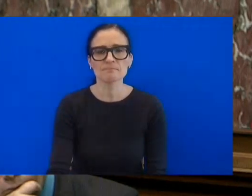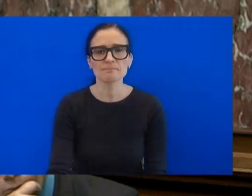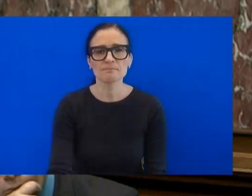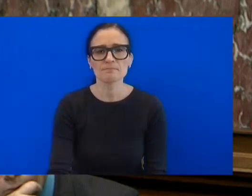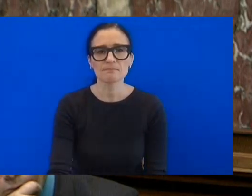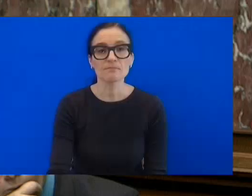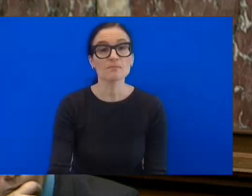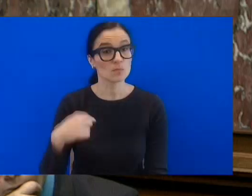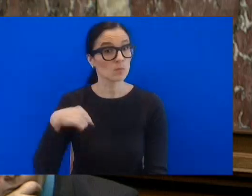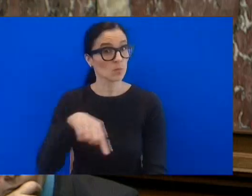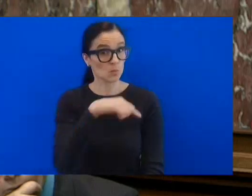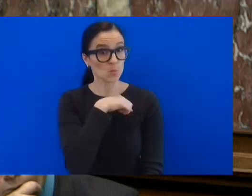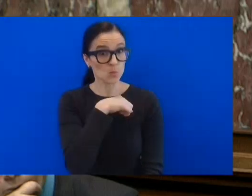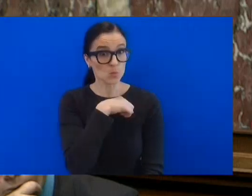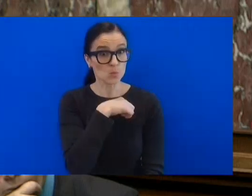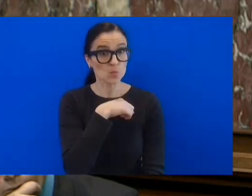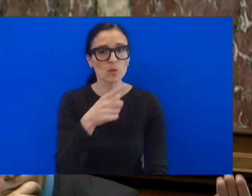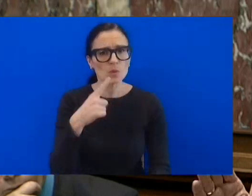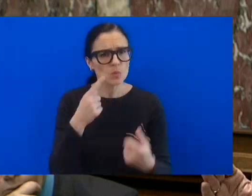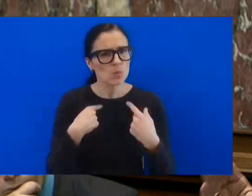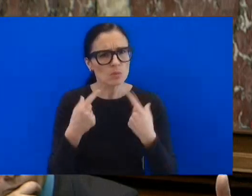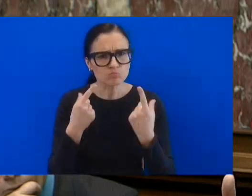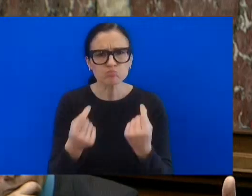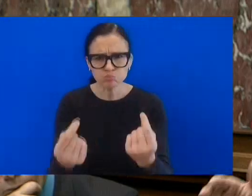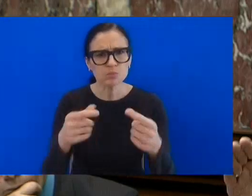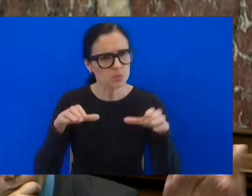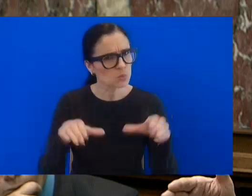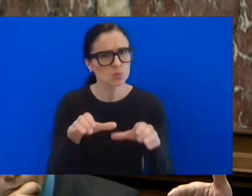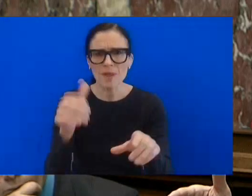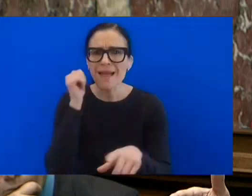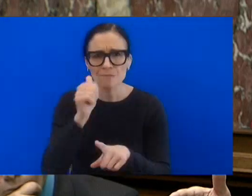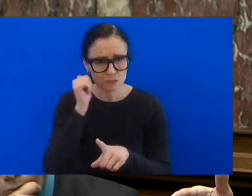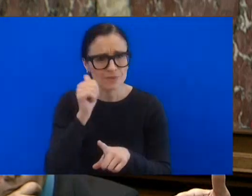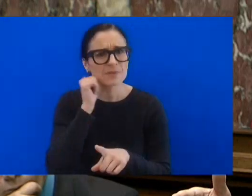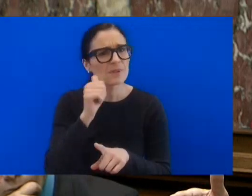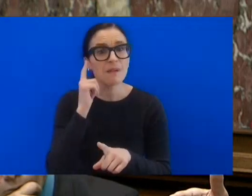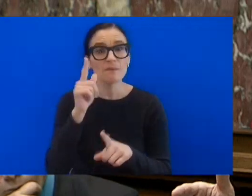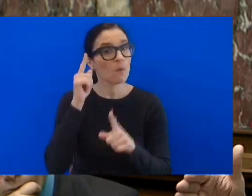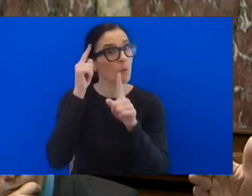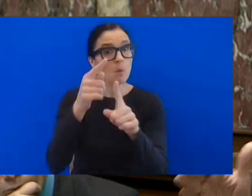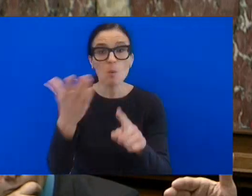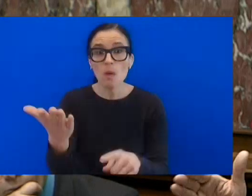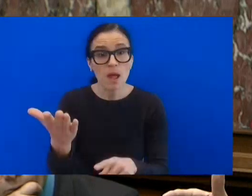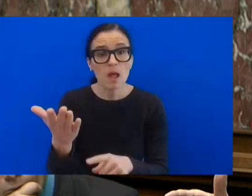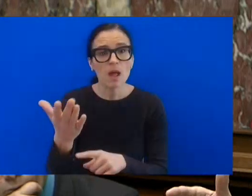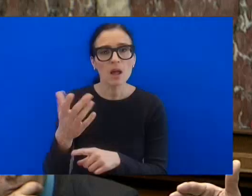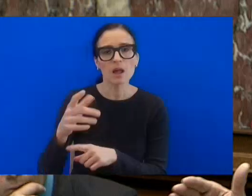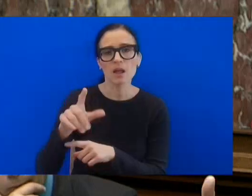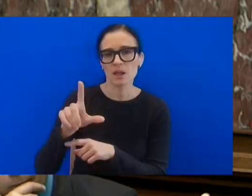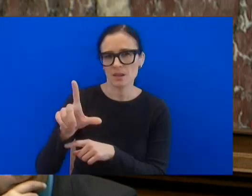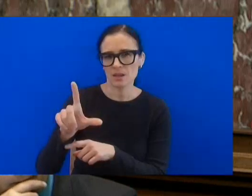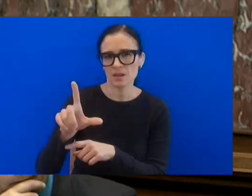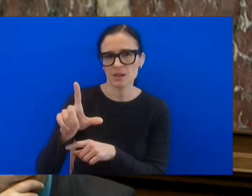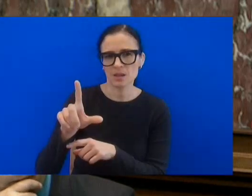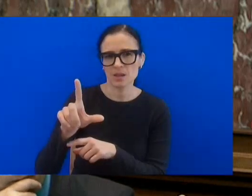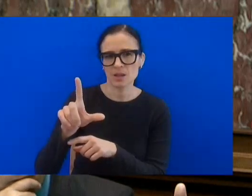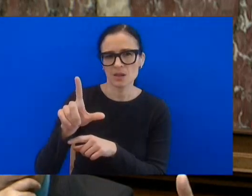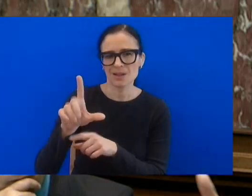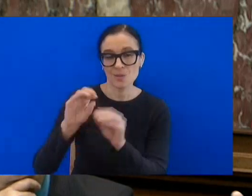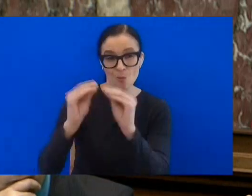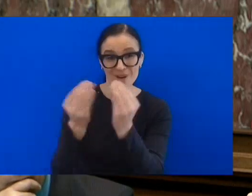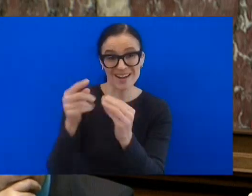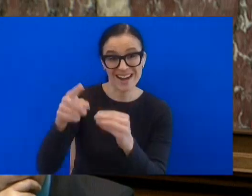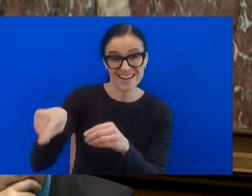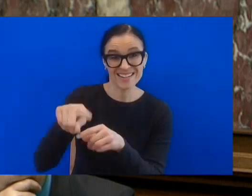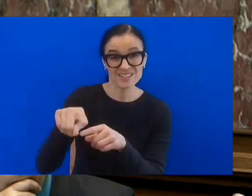to dismantle these criminal organizations, sending the message to the very top of the organizations that these crimes do not pay.